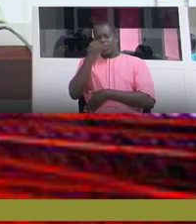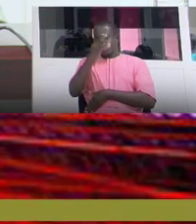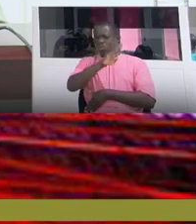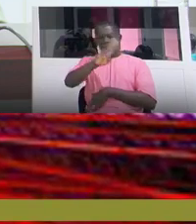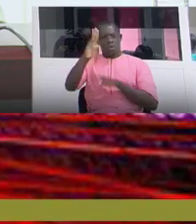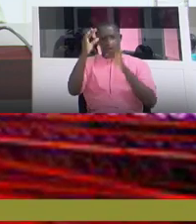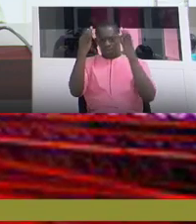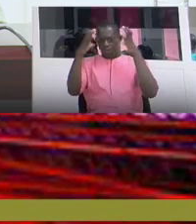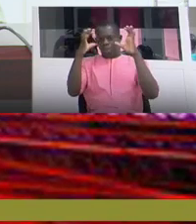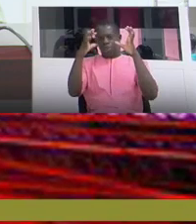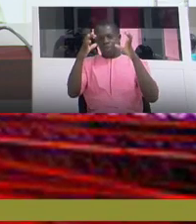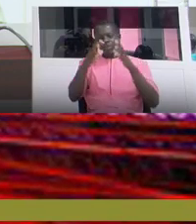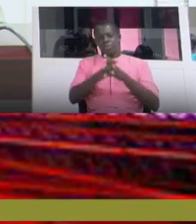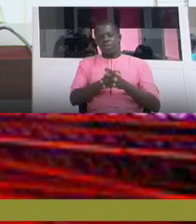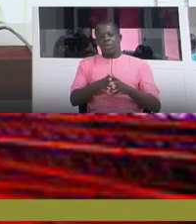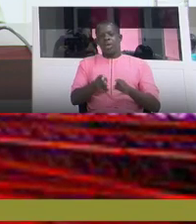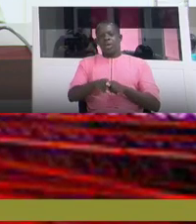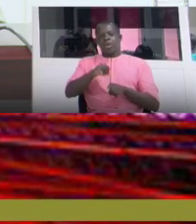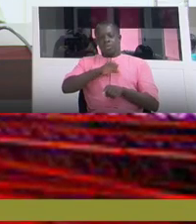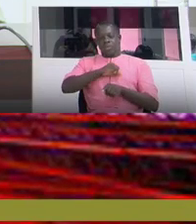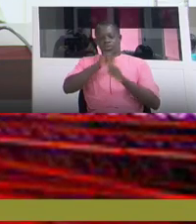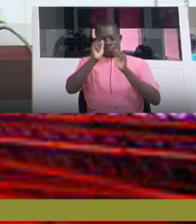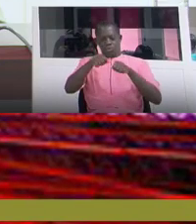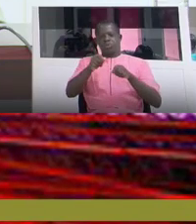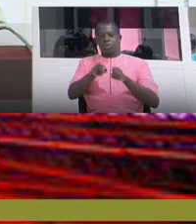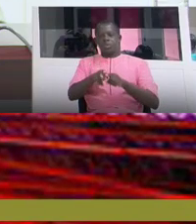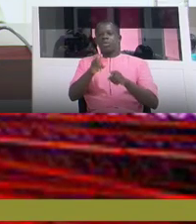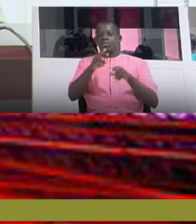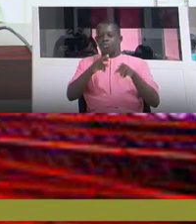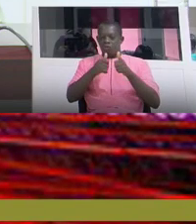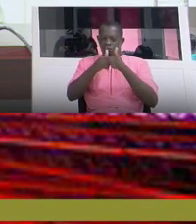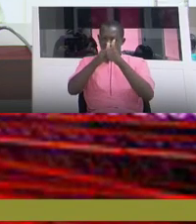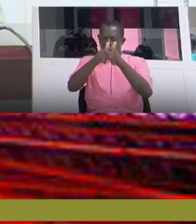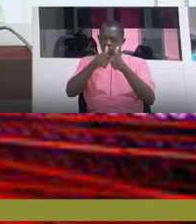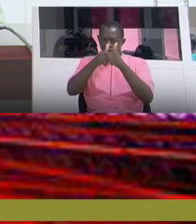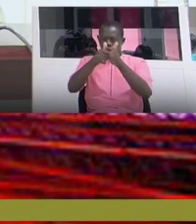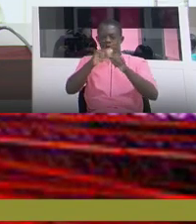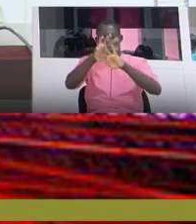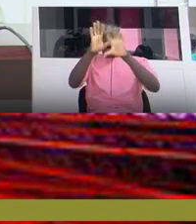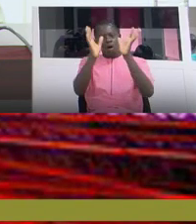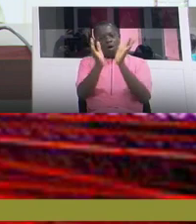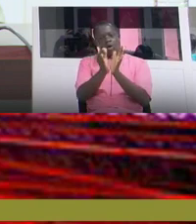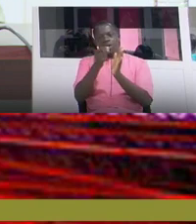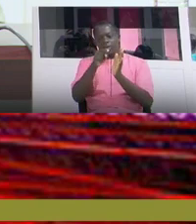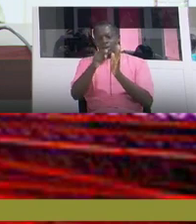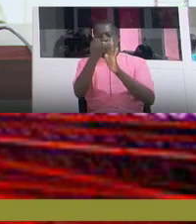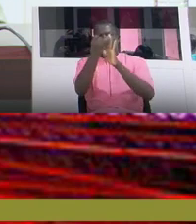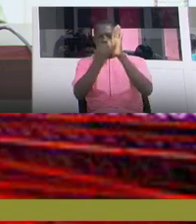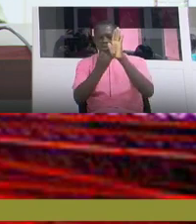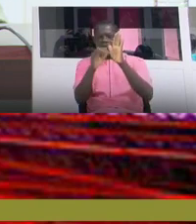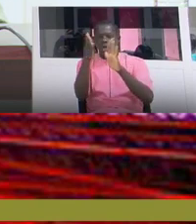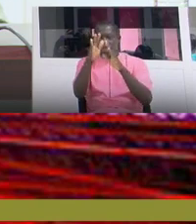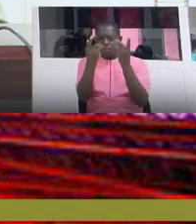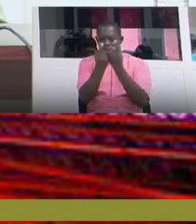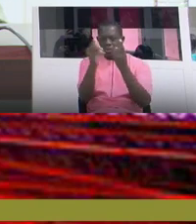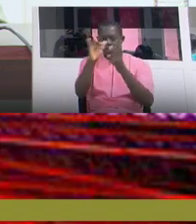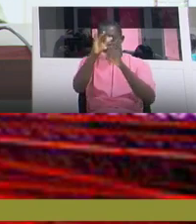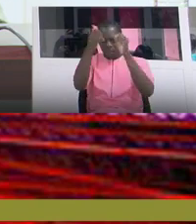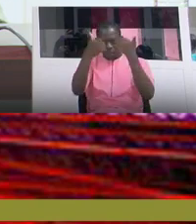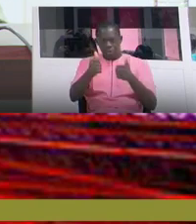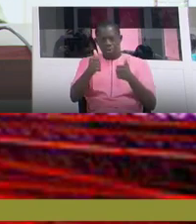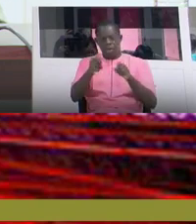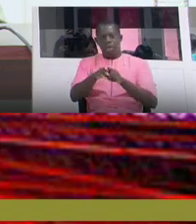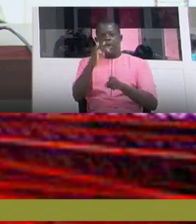there is no problem. Definitely bula lenyung kuonoma. I will follow this issue. Kete nyawanya. Anything that came out of it. Ingo kodomuta. When